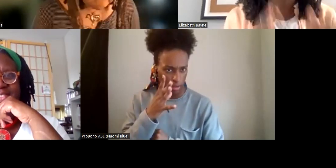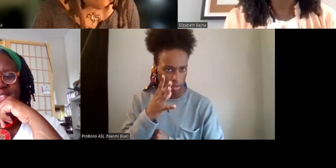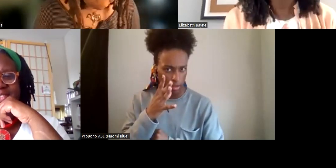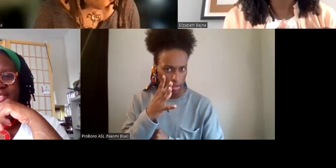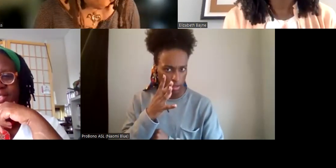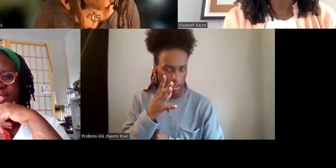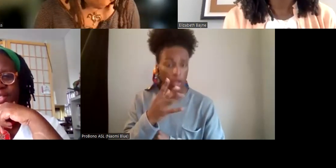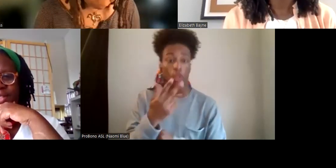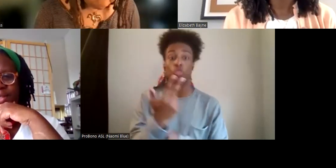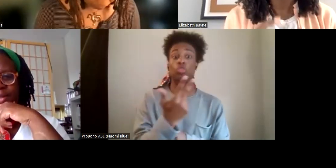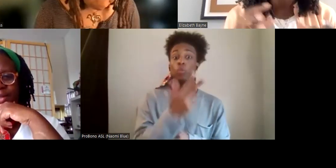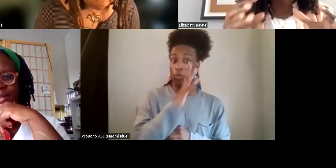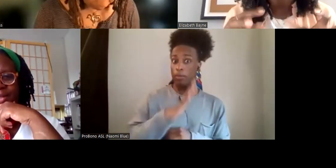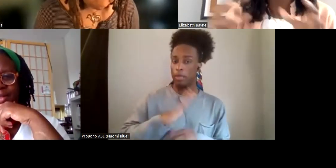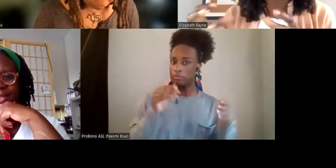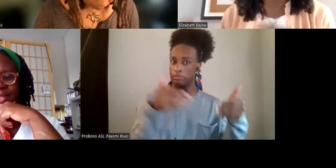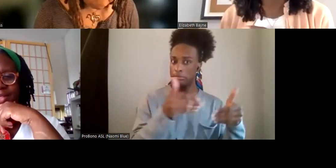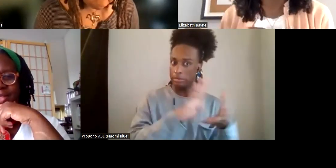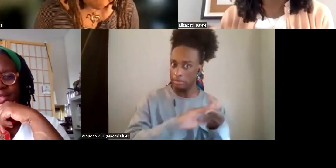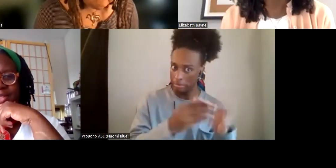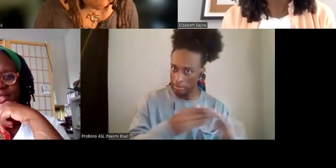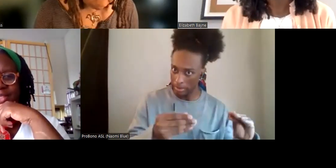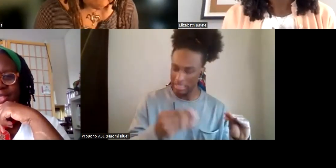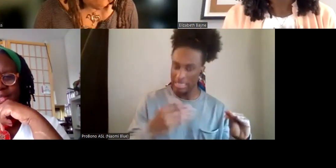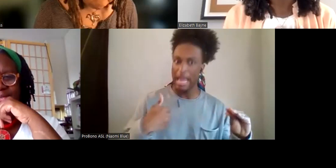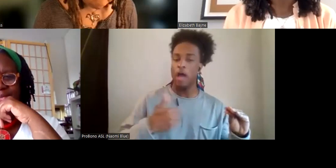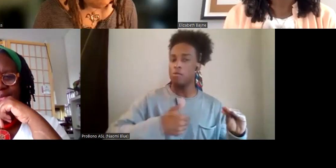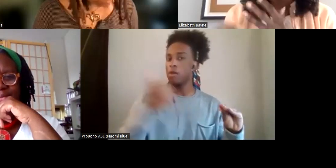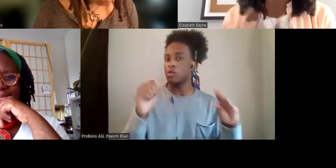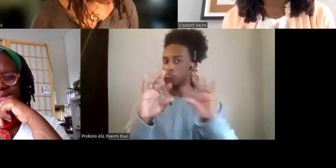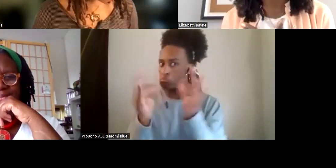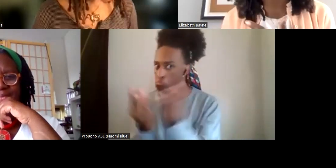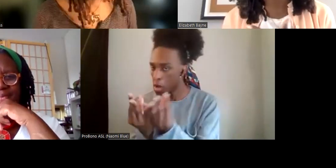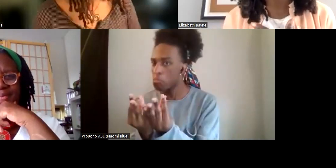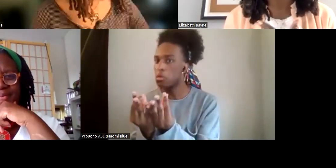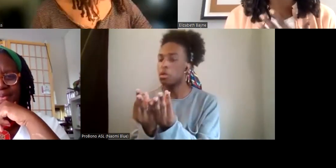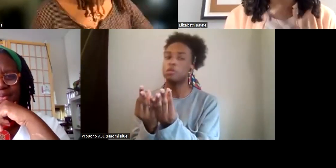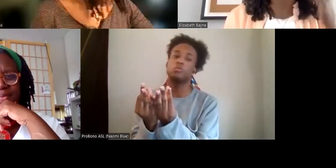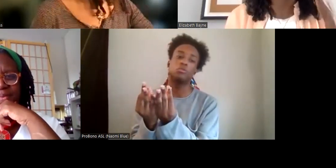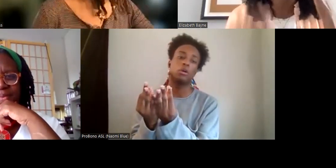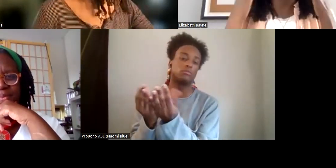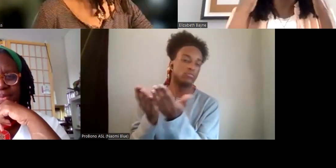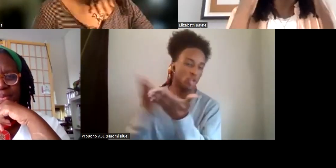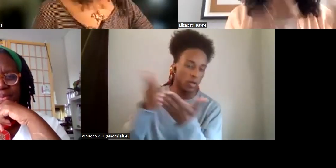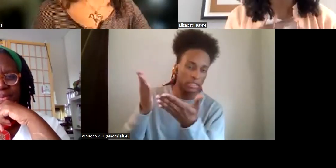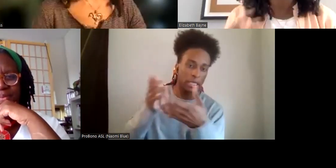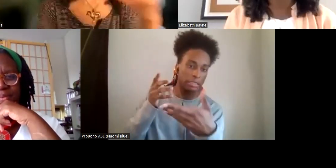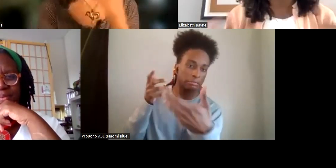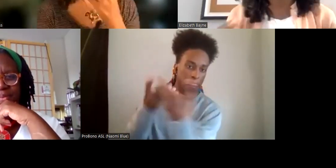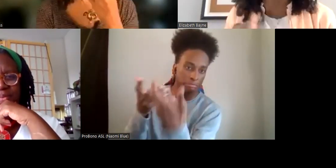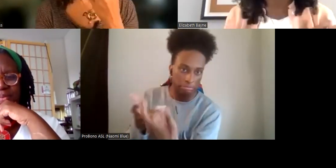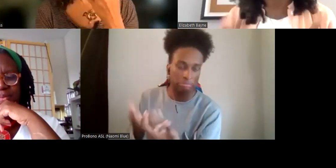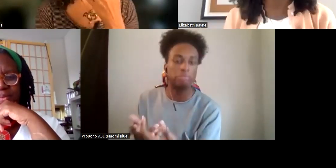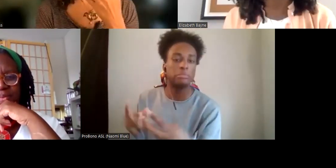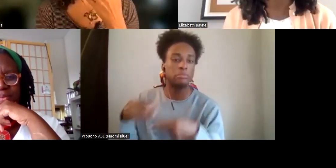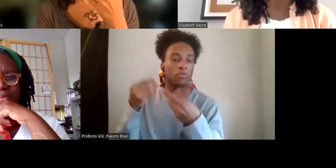I focused on their stories, but there are also additional families who they're providing services to, who we also will, we kind